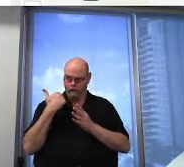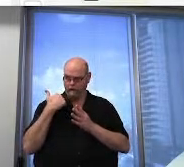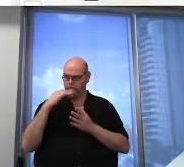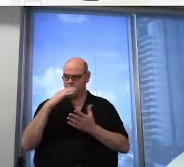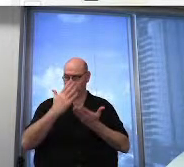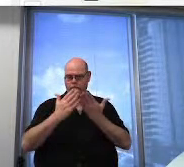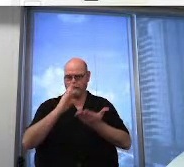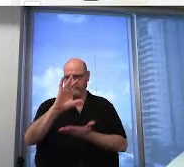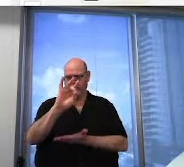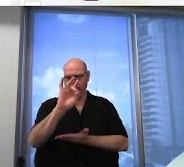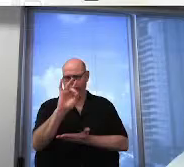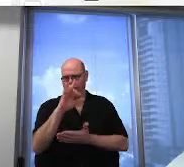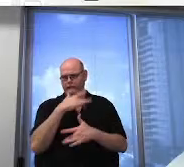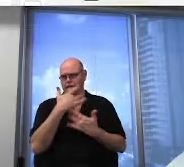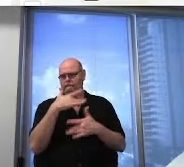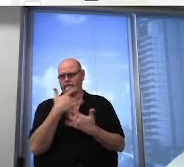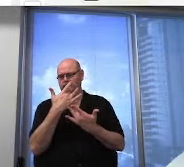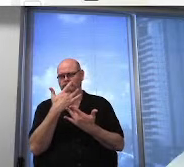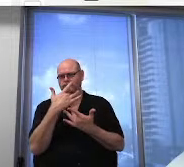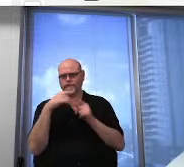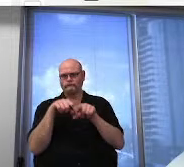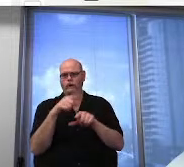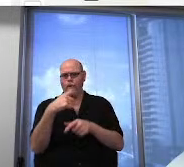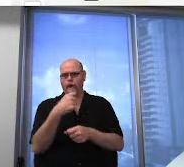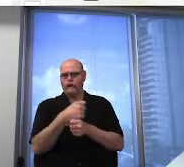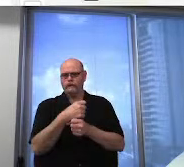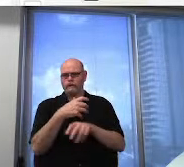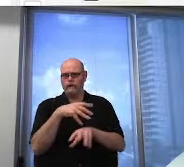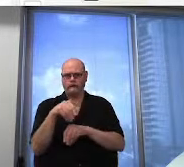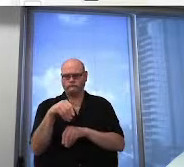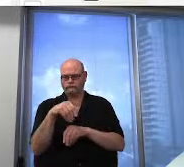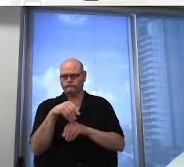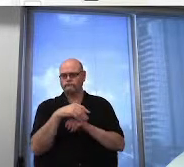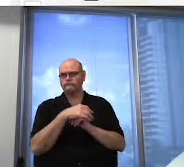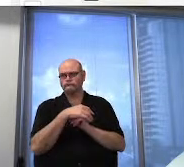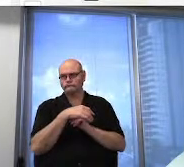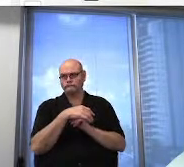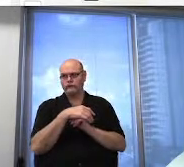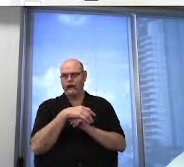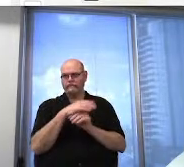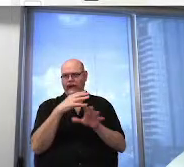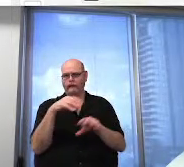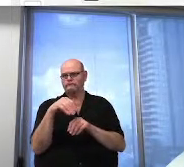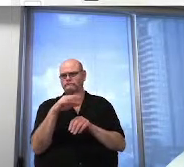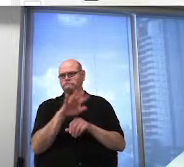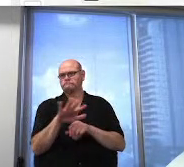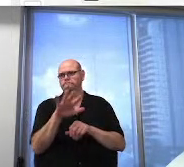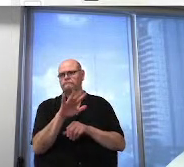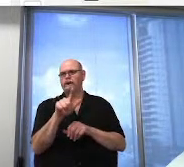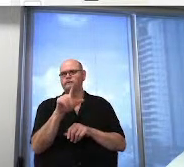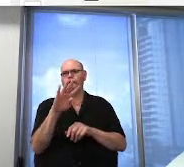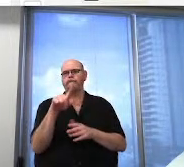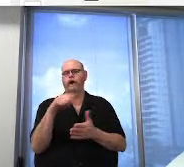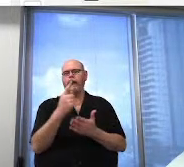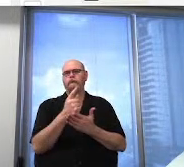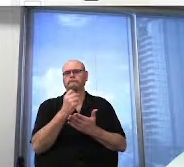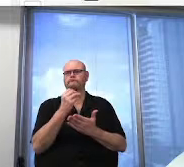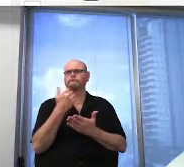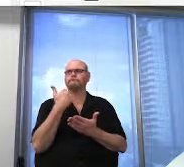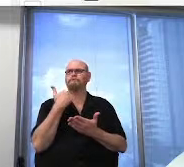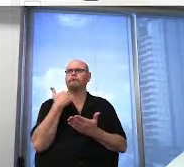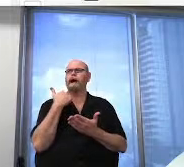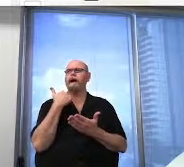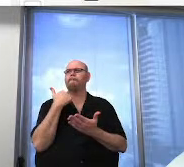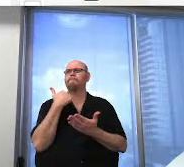of 8 events per year. And the duration in average from a system is about 24 hours. So in order